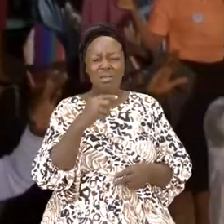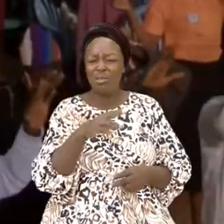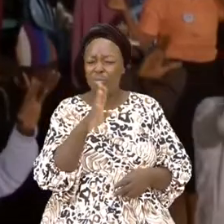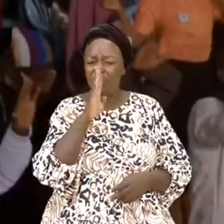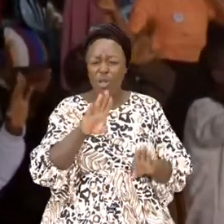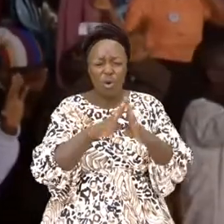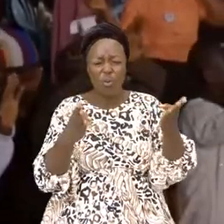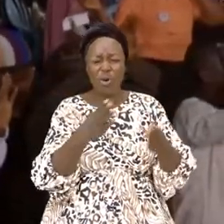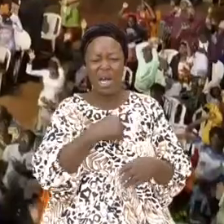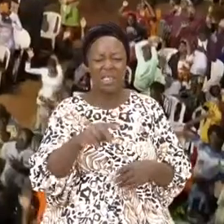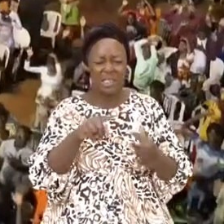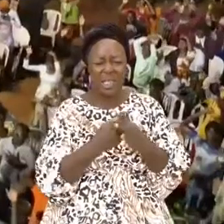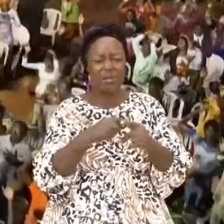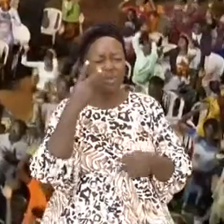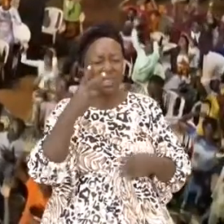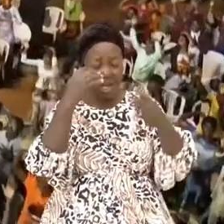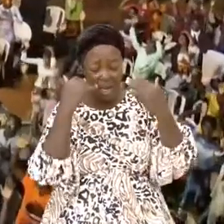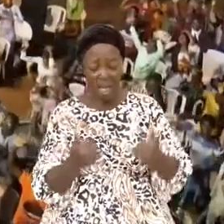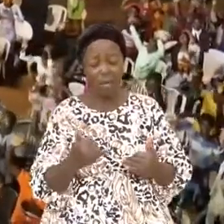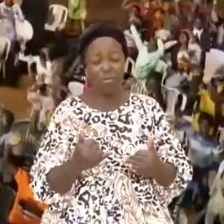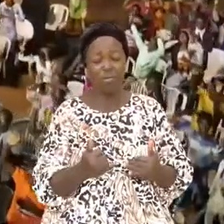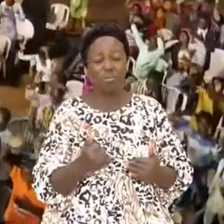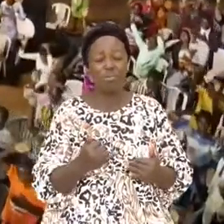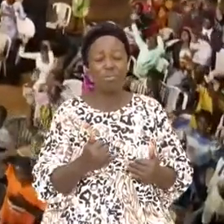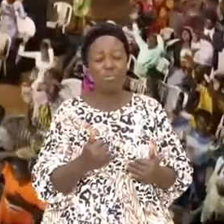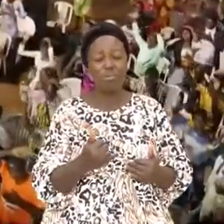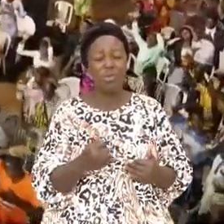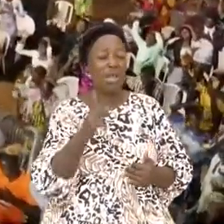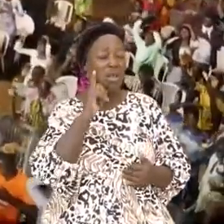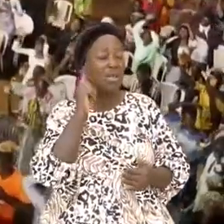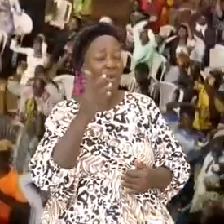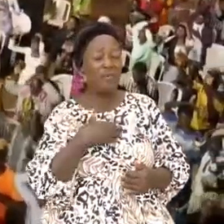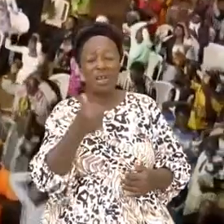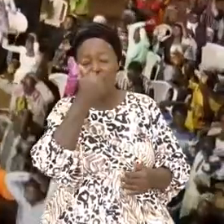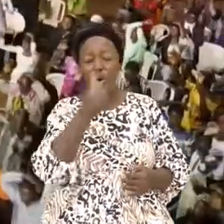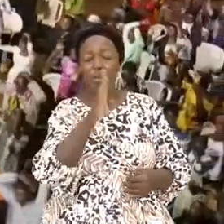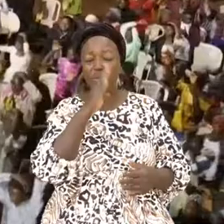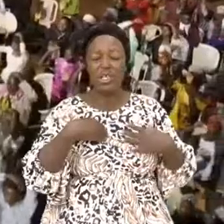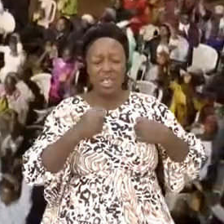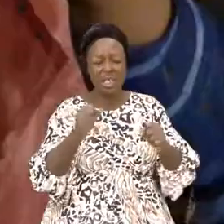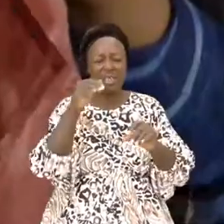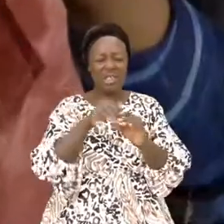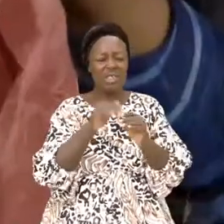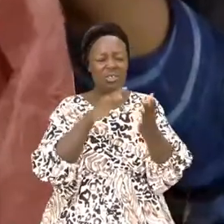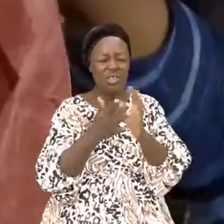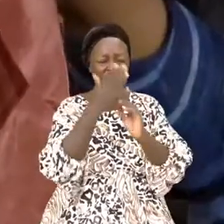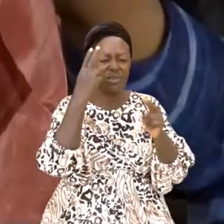begin to see brightly in Jesus' name. Deaf and dumb, be healed in Jesus'